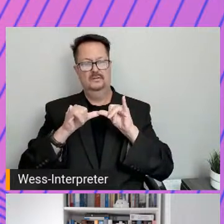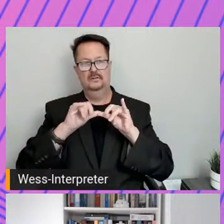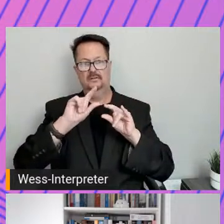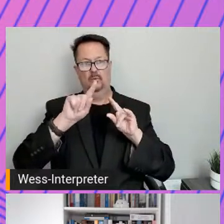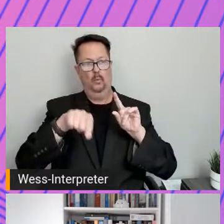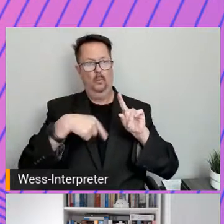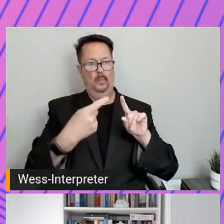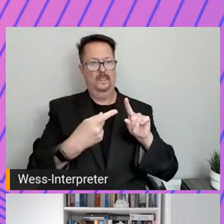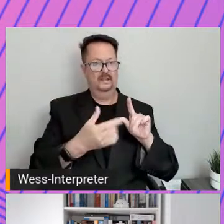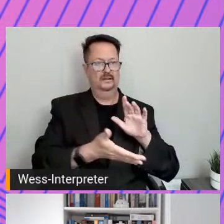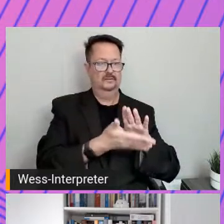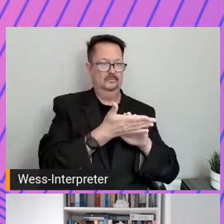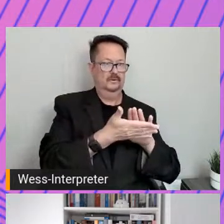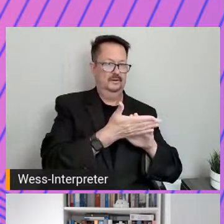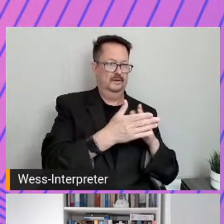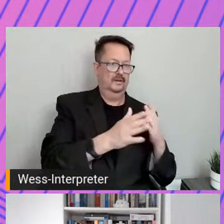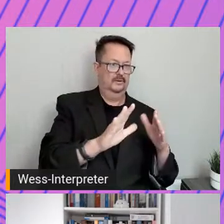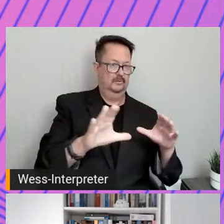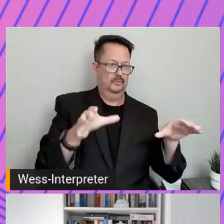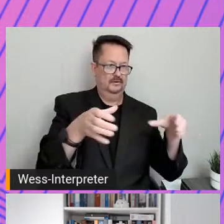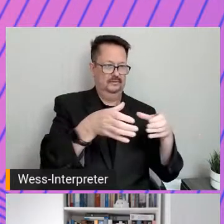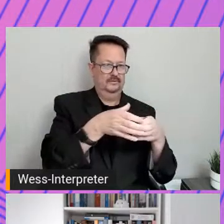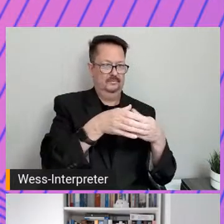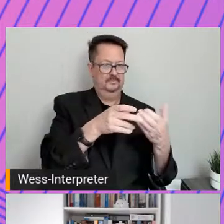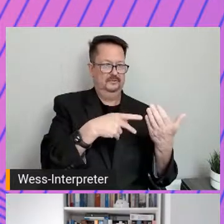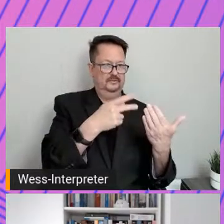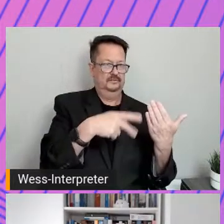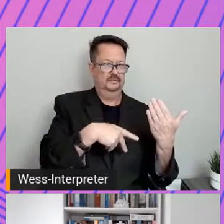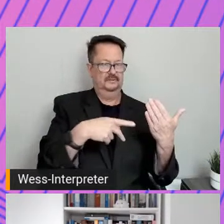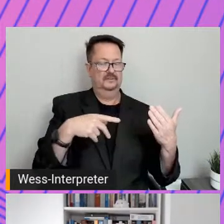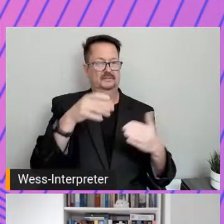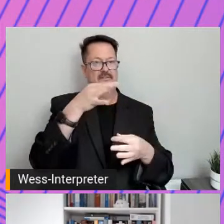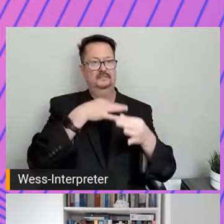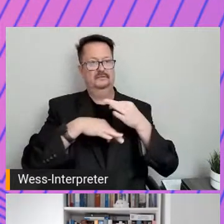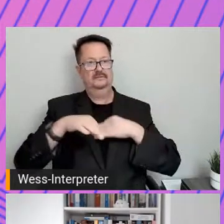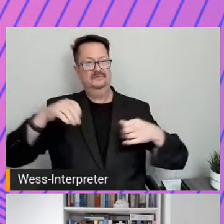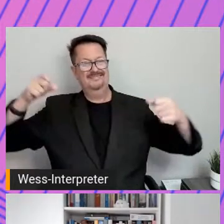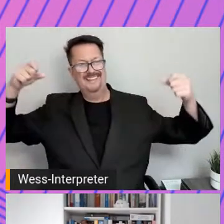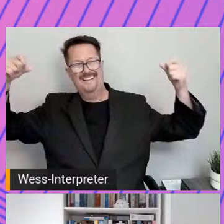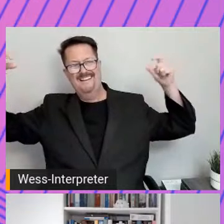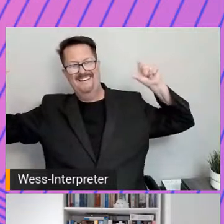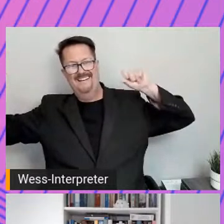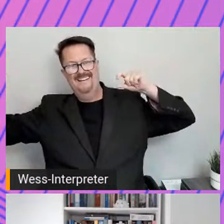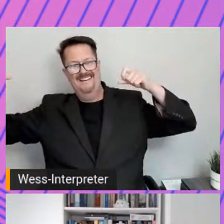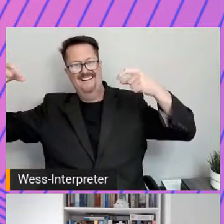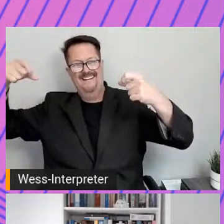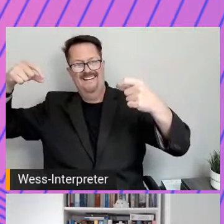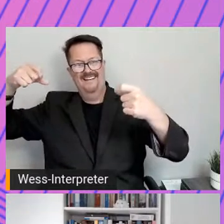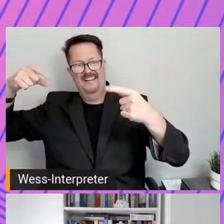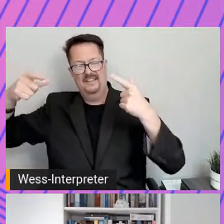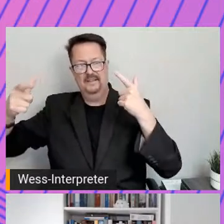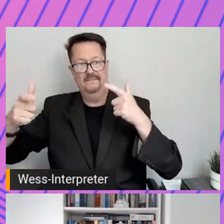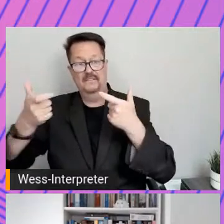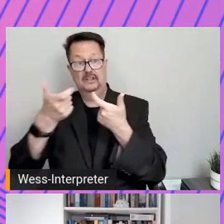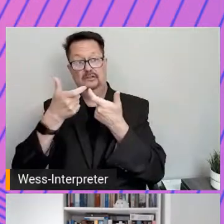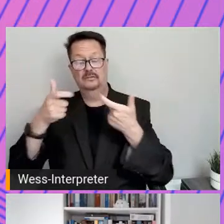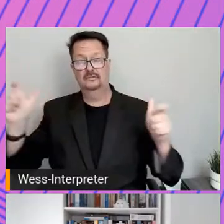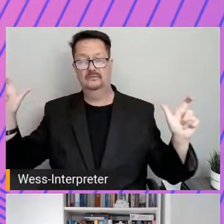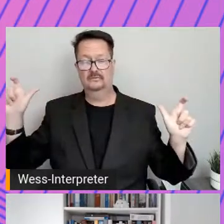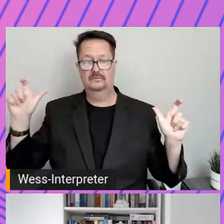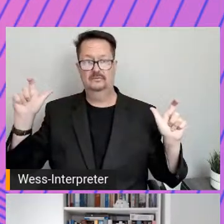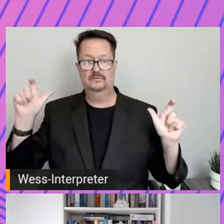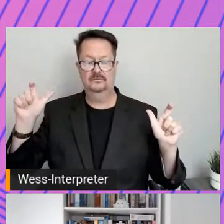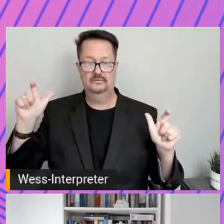local machine. Instead, they communicate over the internet, and you have these huge server clusters of multi-core processors